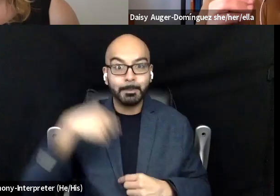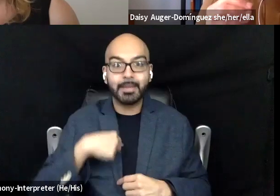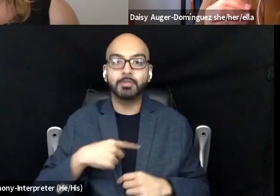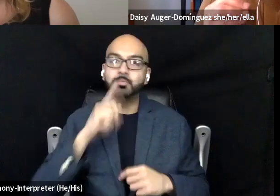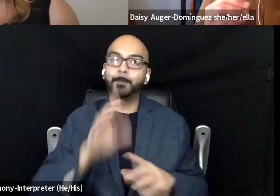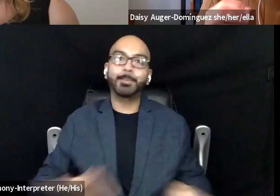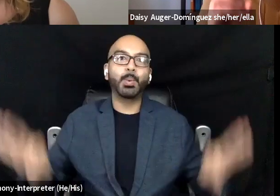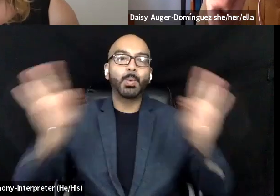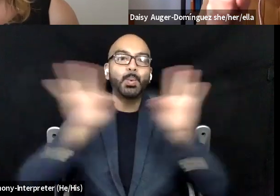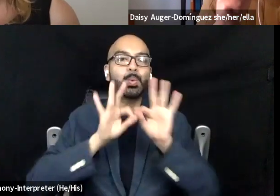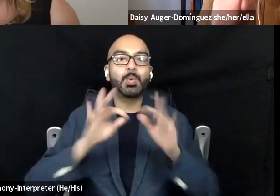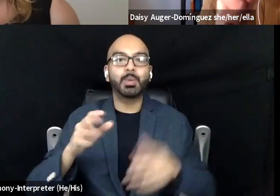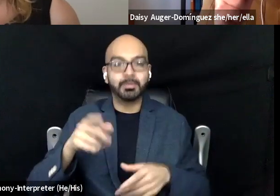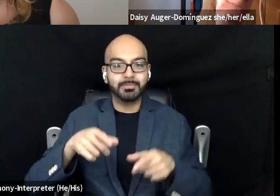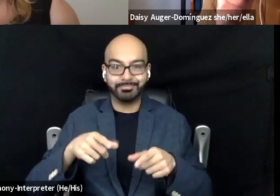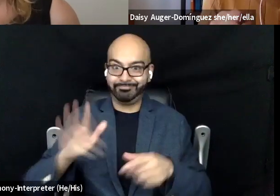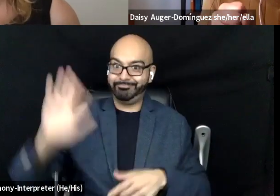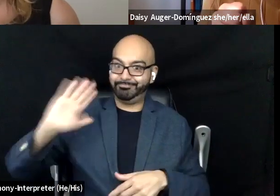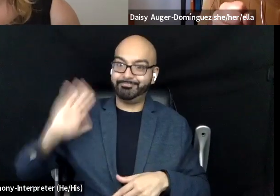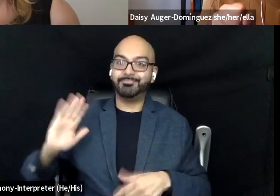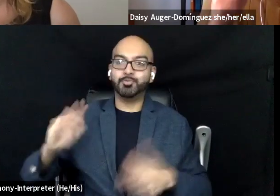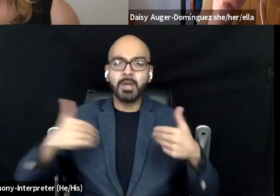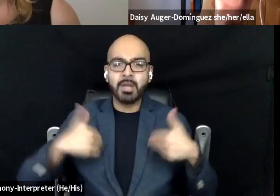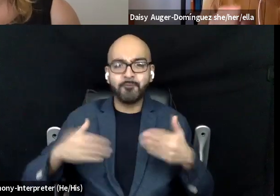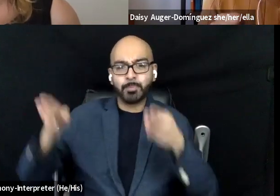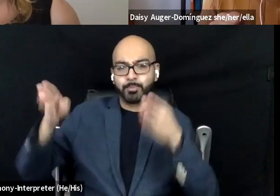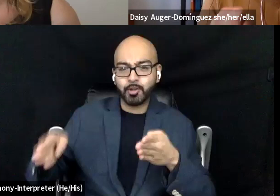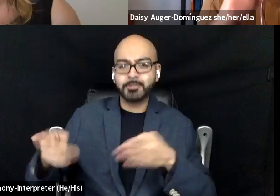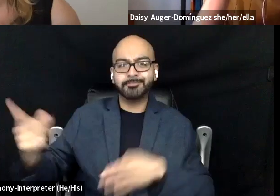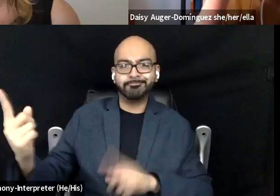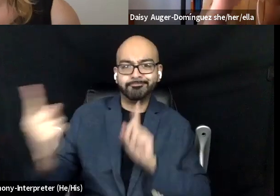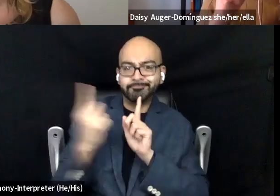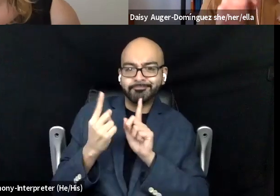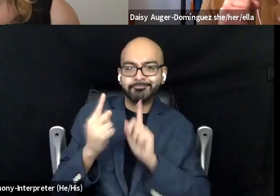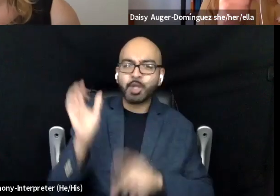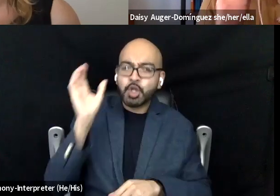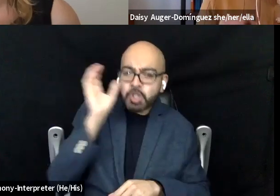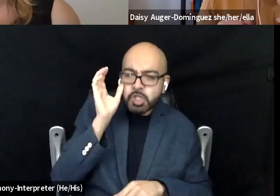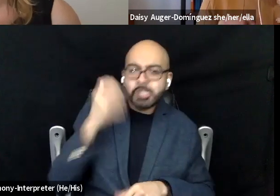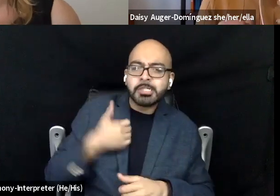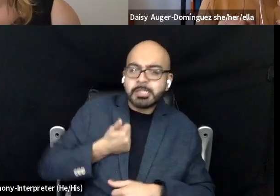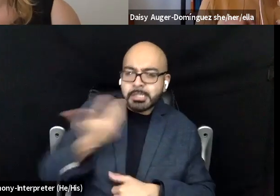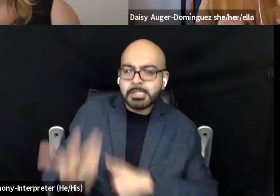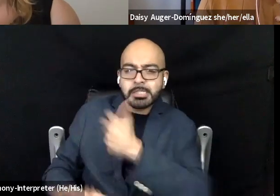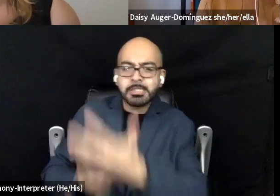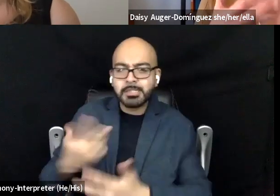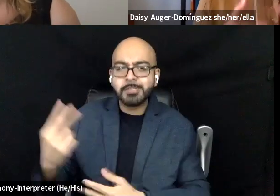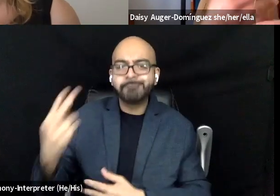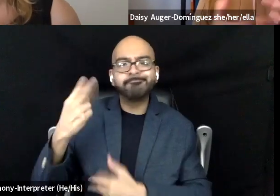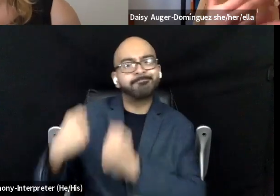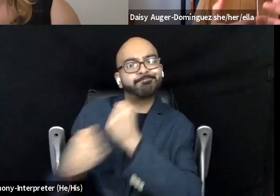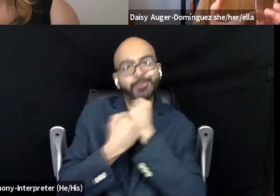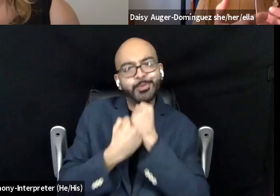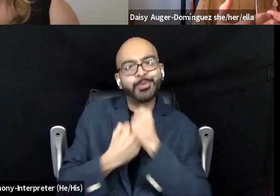early stages of my career to have someone who heard me, who saw me, and who was willing to be there for me. And I have